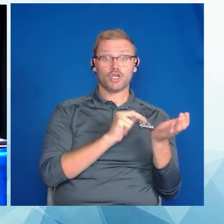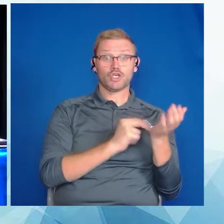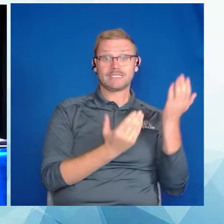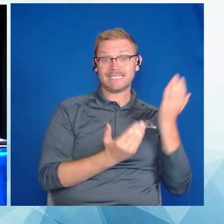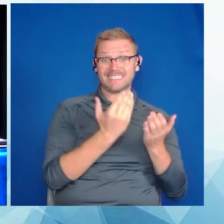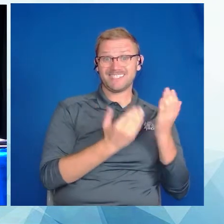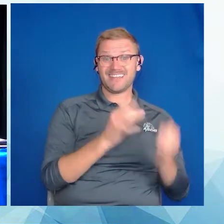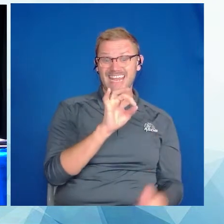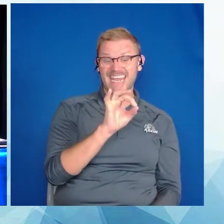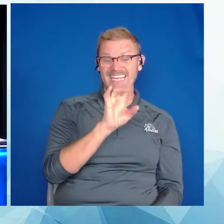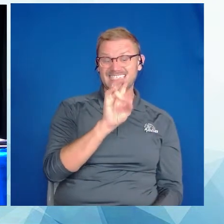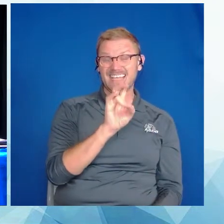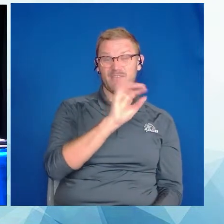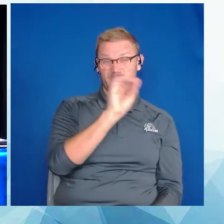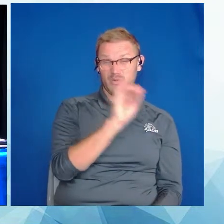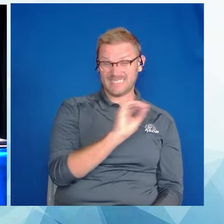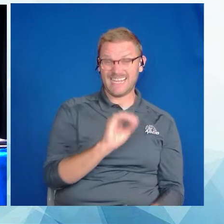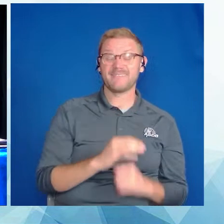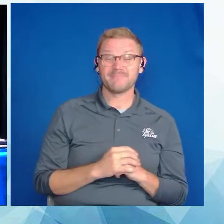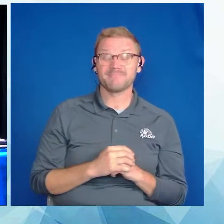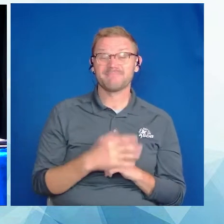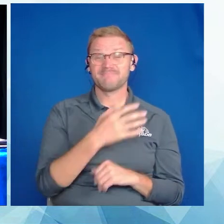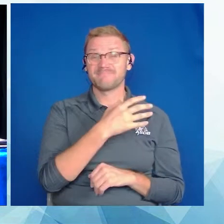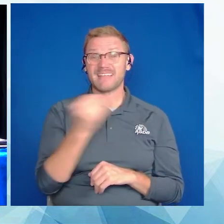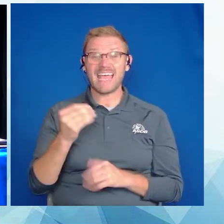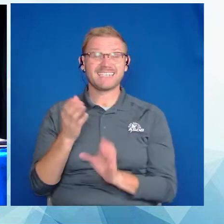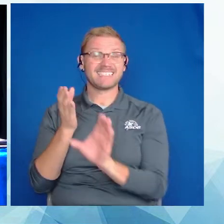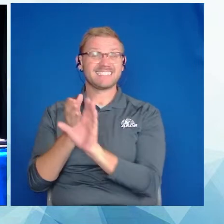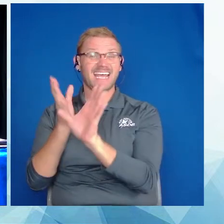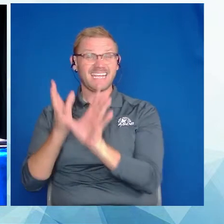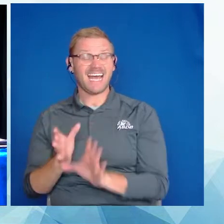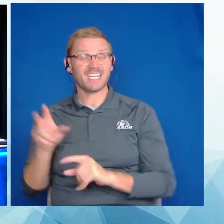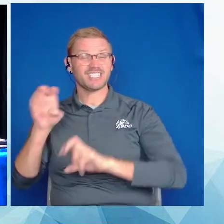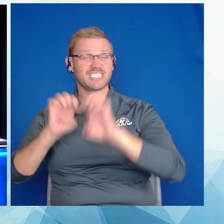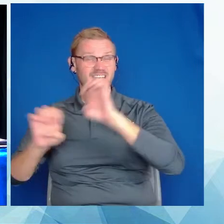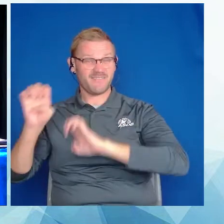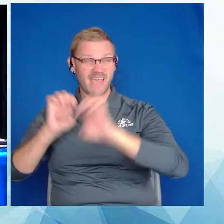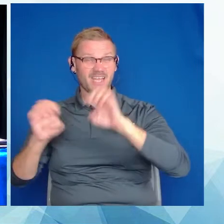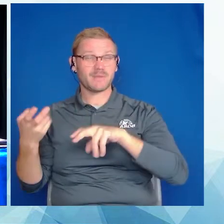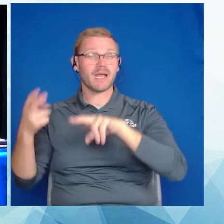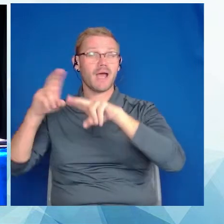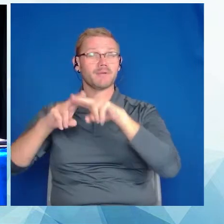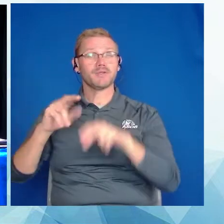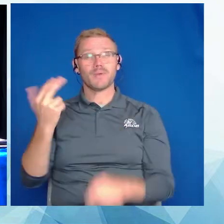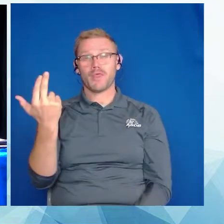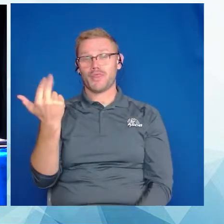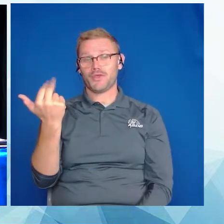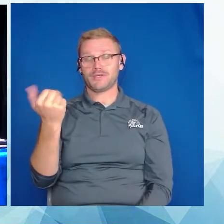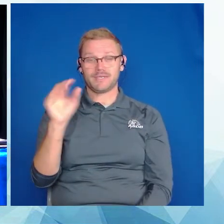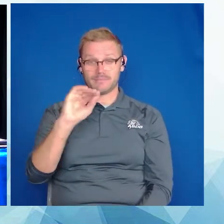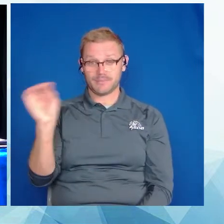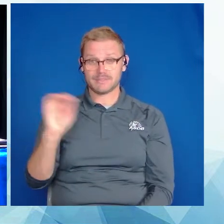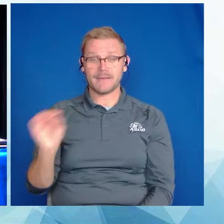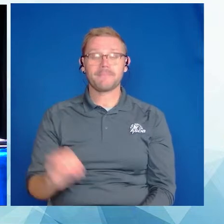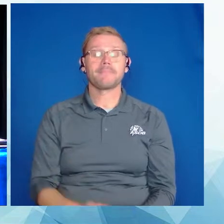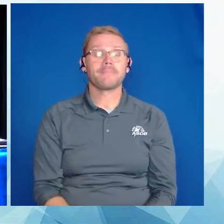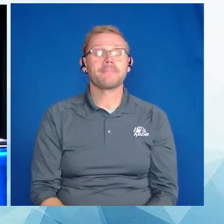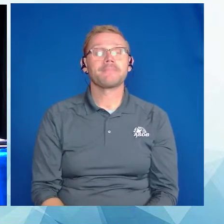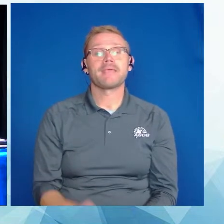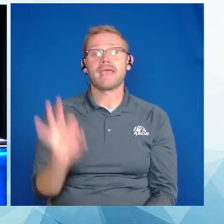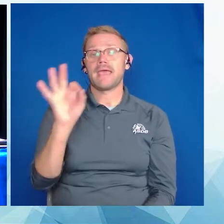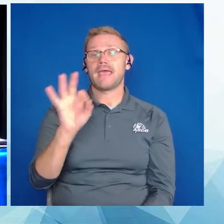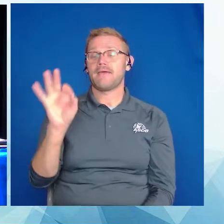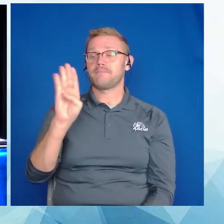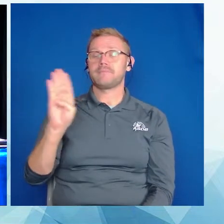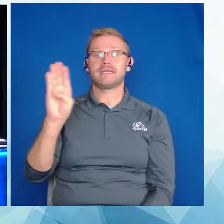by 87%, and psychologist evaluations by 13%. FBC